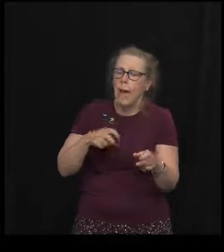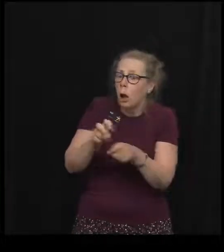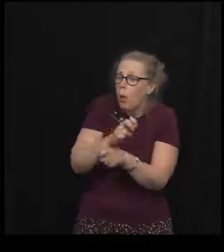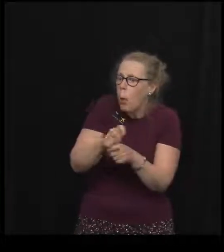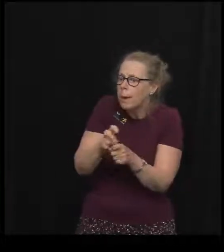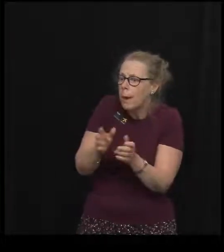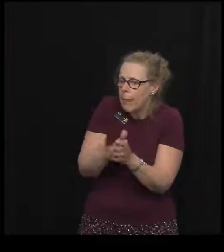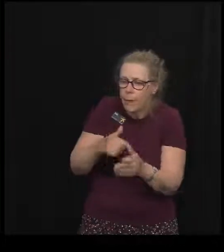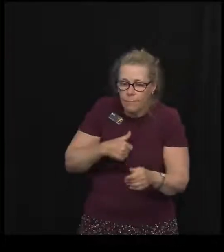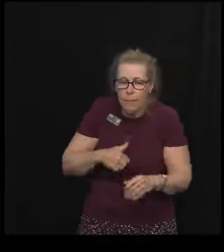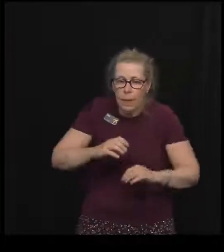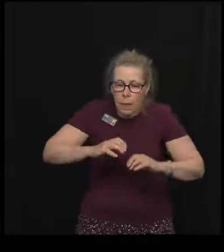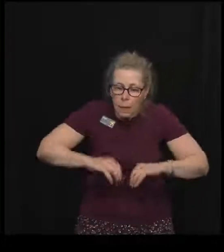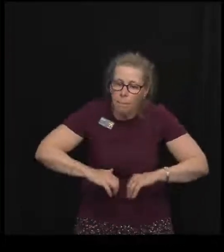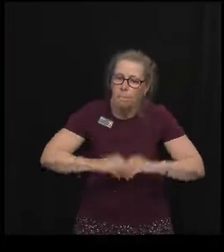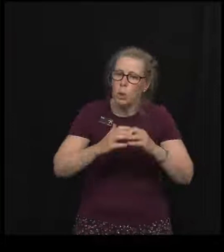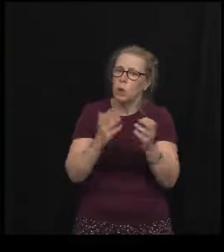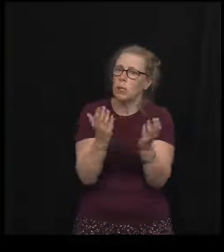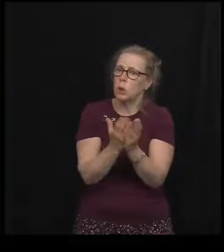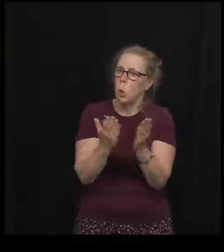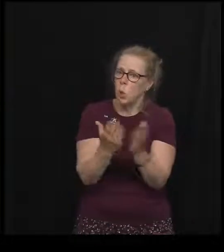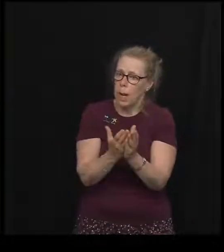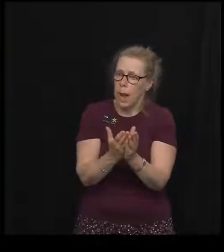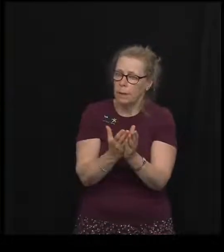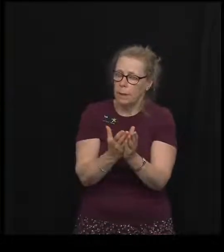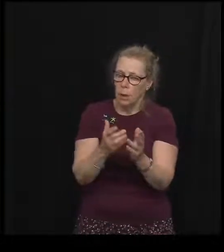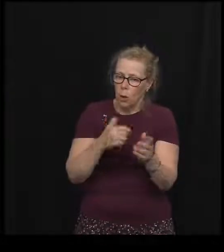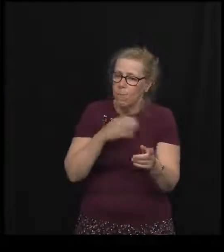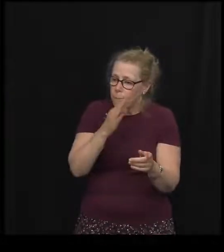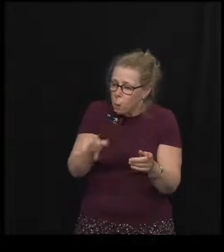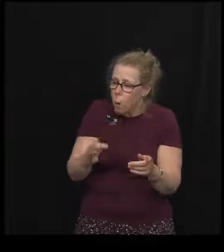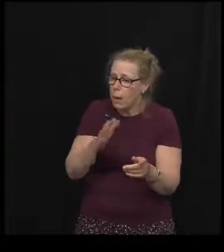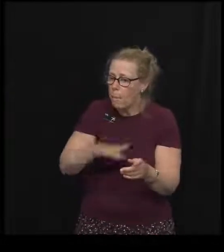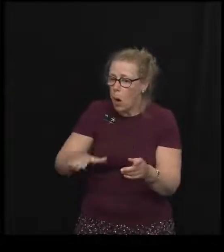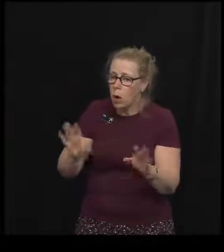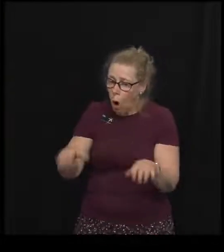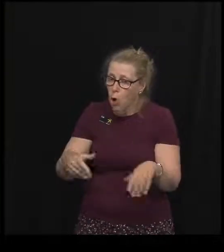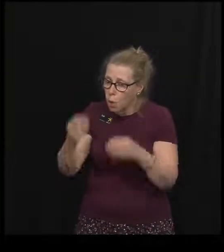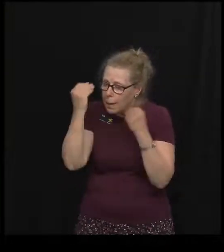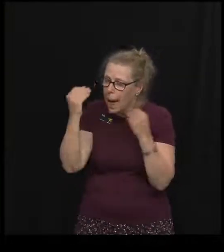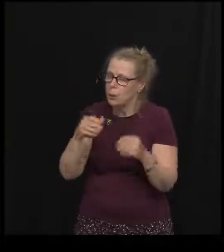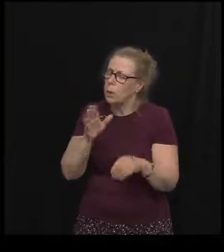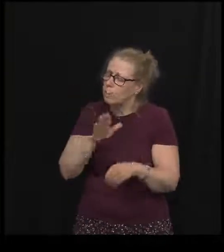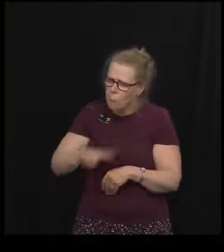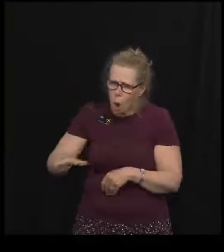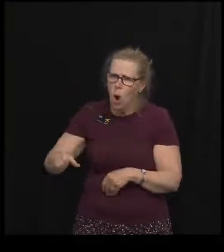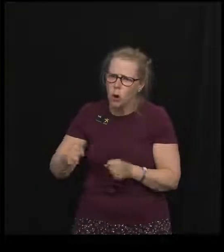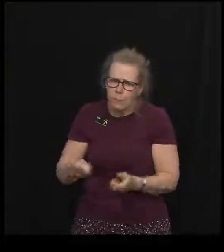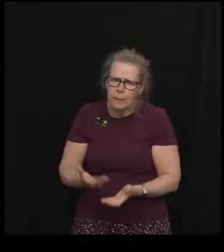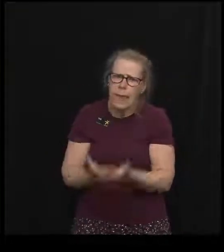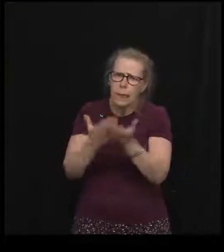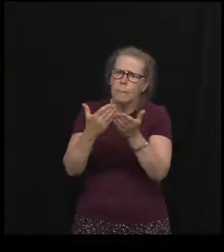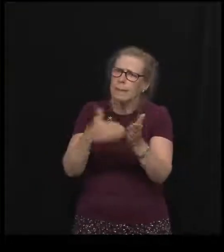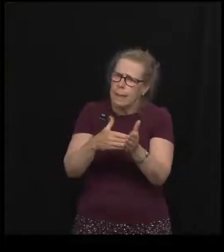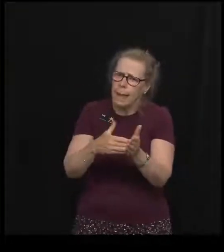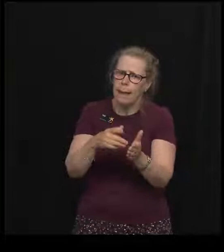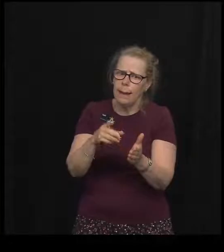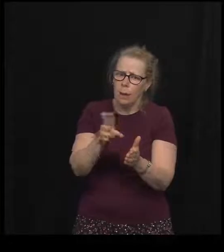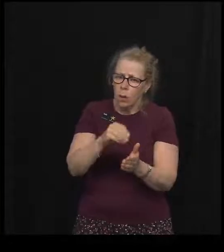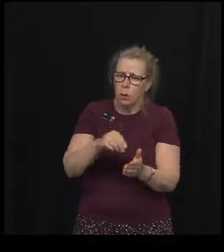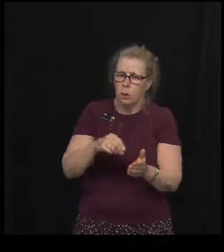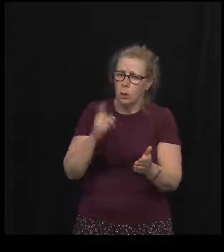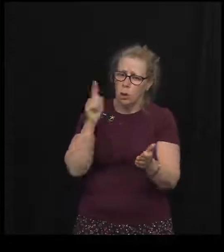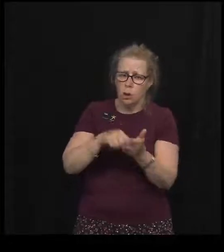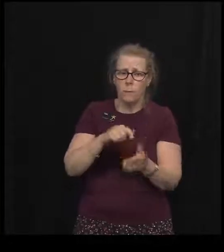built a school, were the teachers coming, and did you learn something? I think the young people will help the decision makers to deliver and to